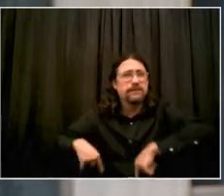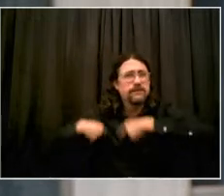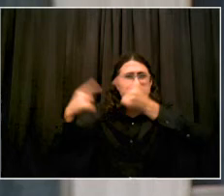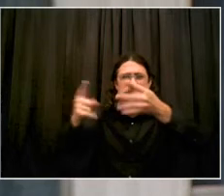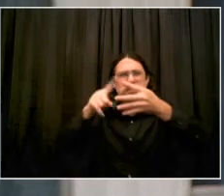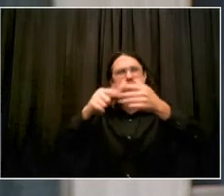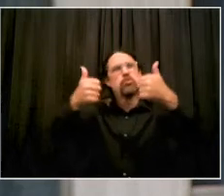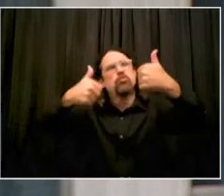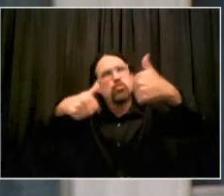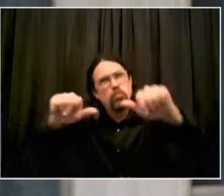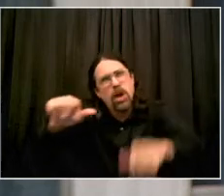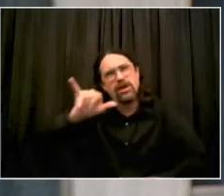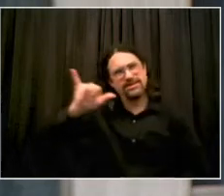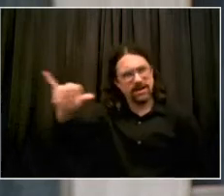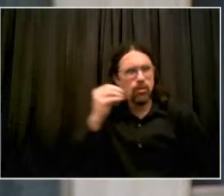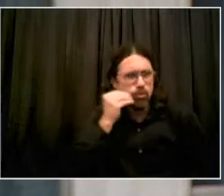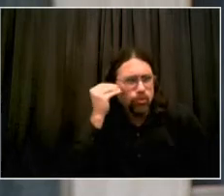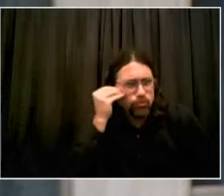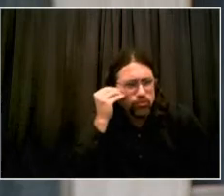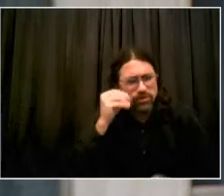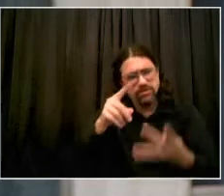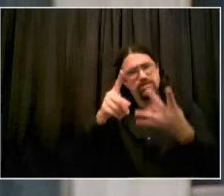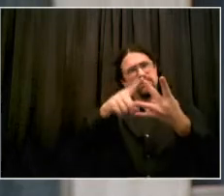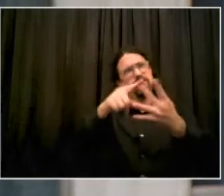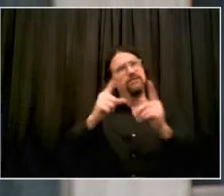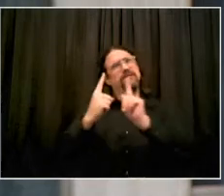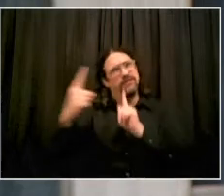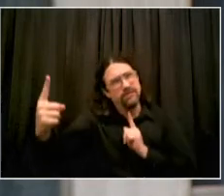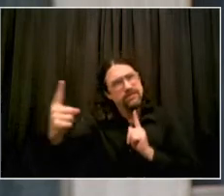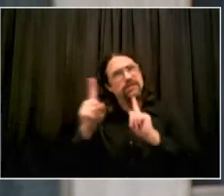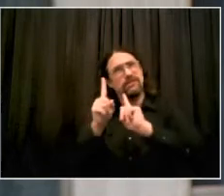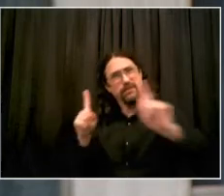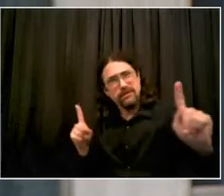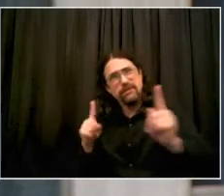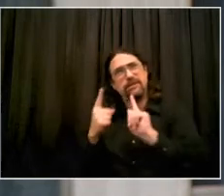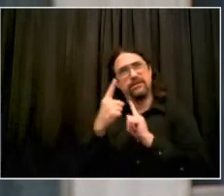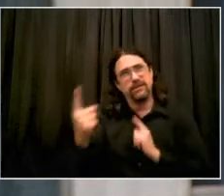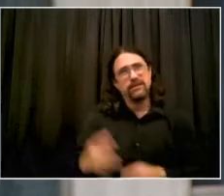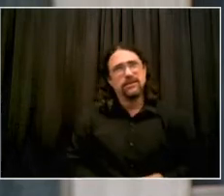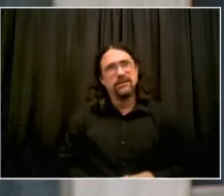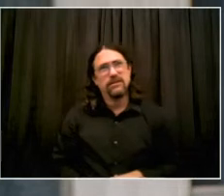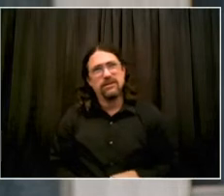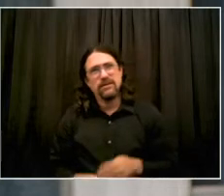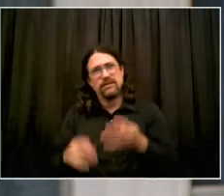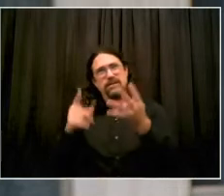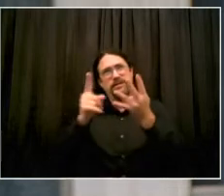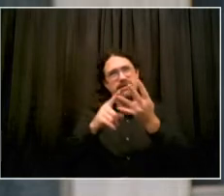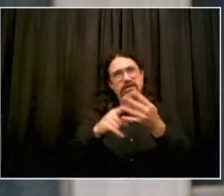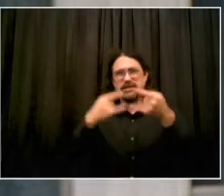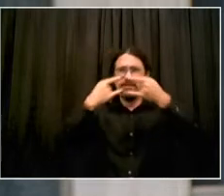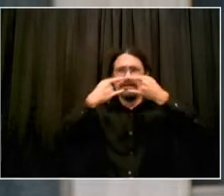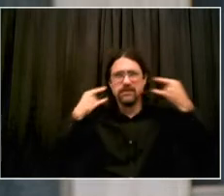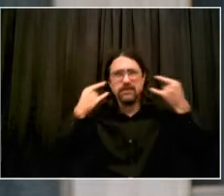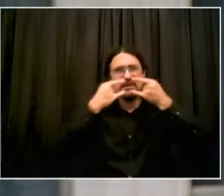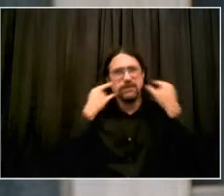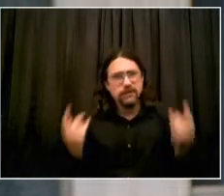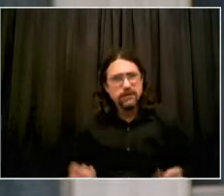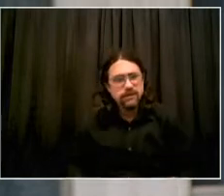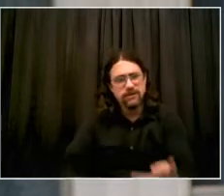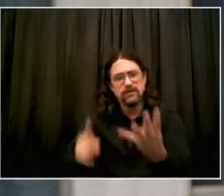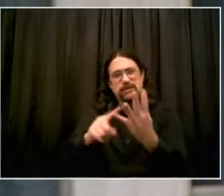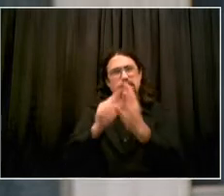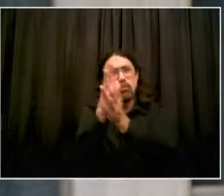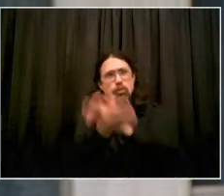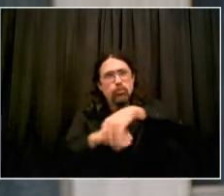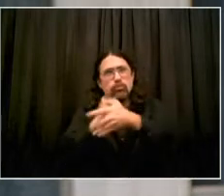indoor gatherings. Wear a face covering. Practice healthy hand hygiene. And as the mayor said, get tested so we have a